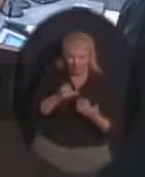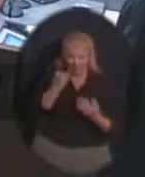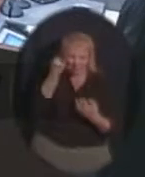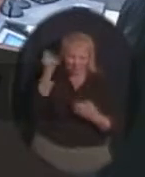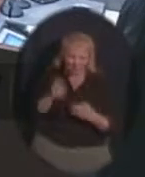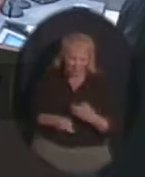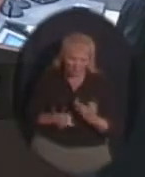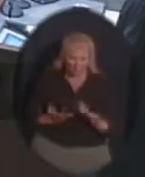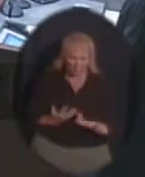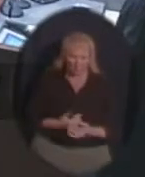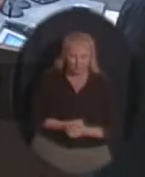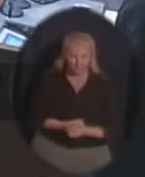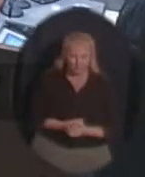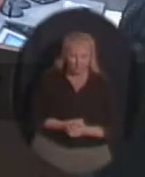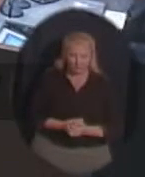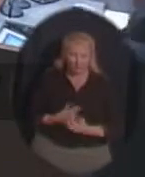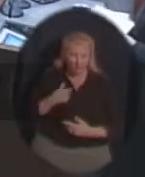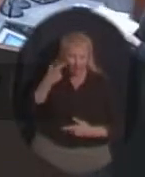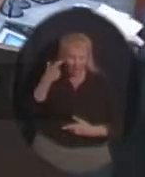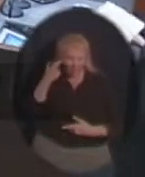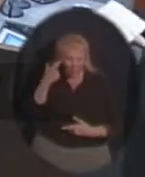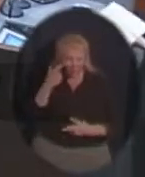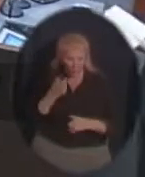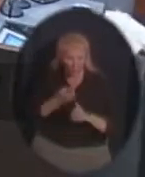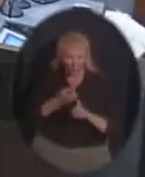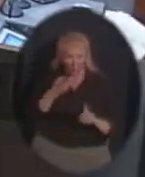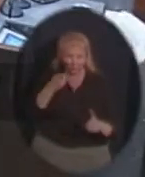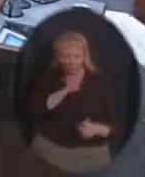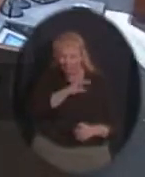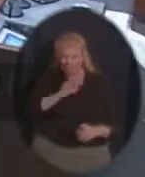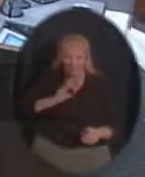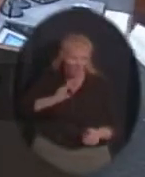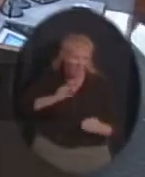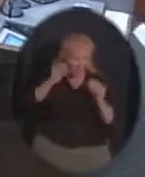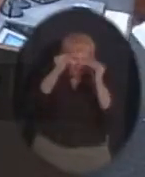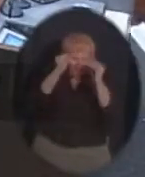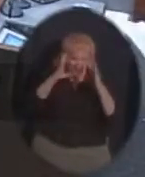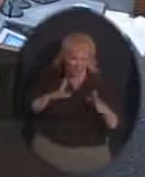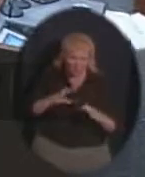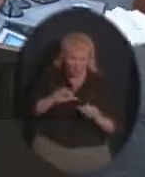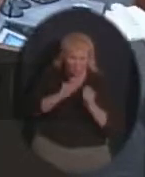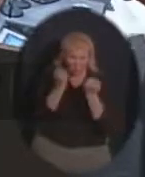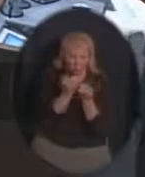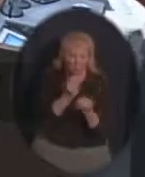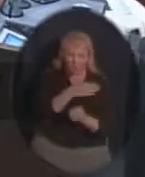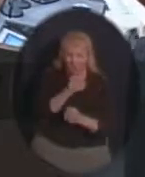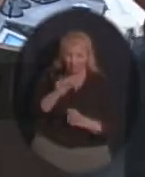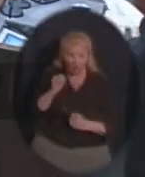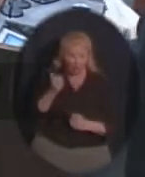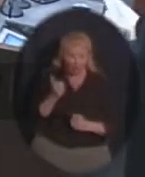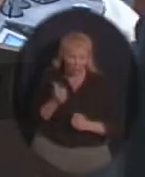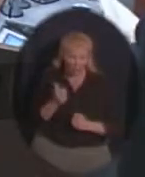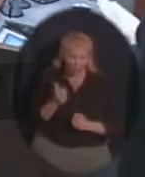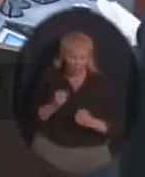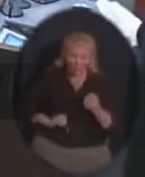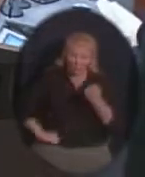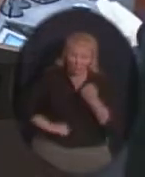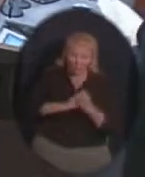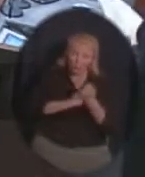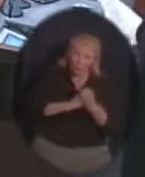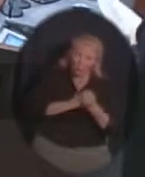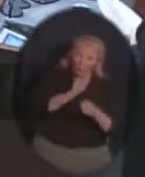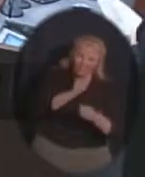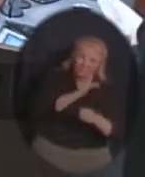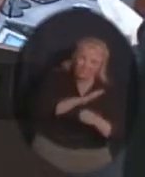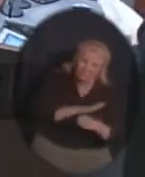professional counsel is that the staff, the Teachers Association and others are supportive enough of the project that